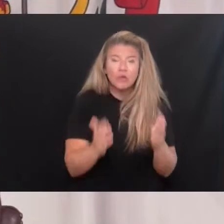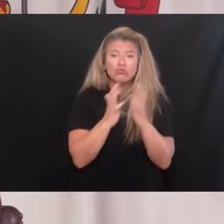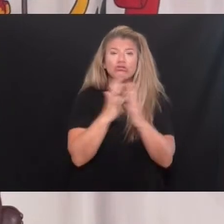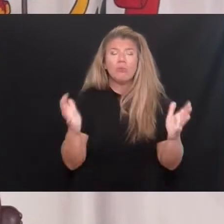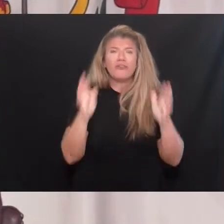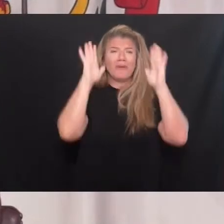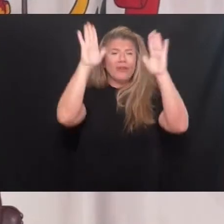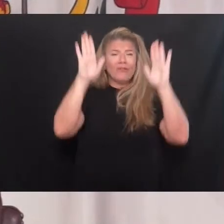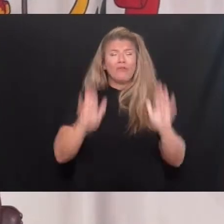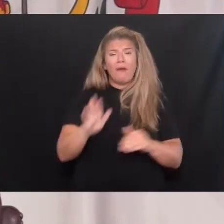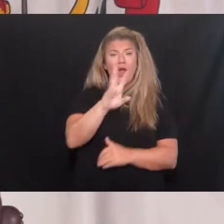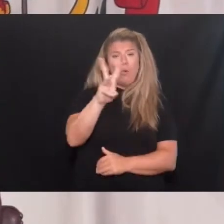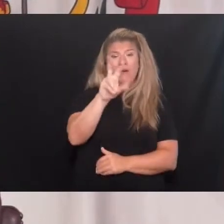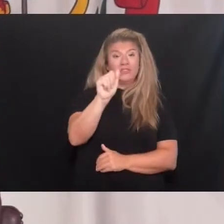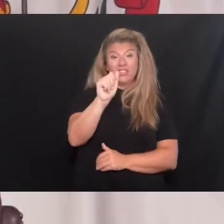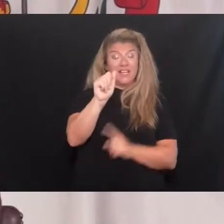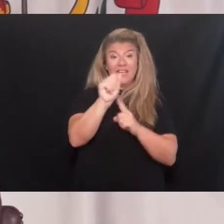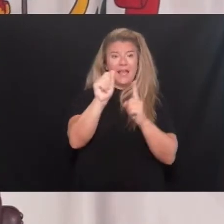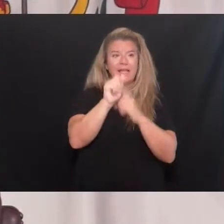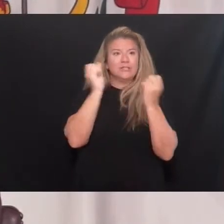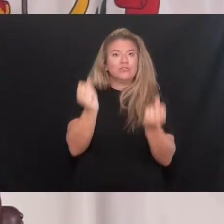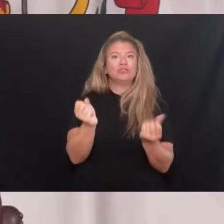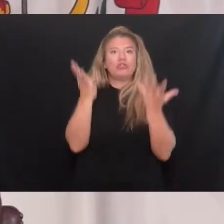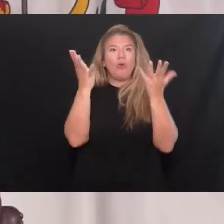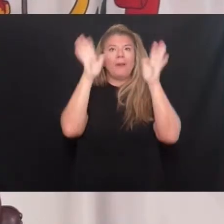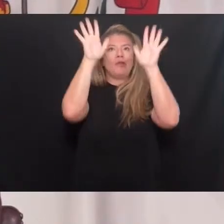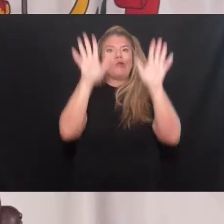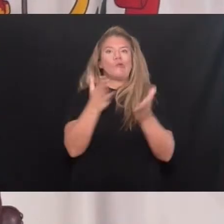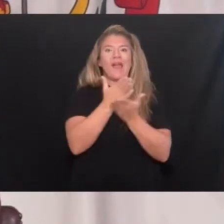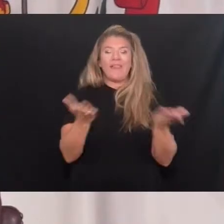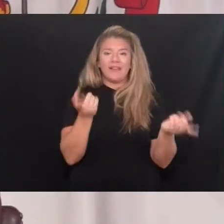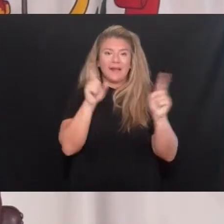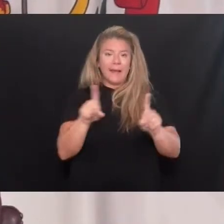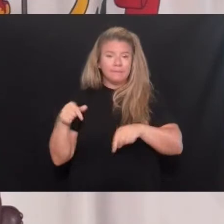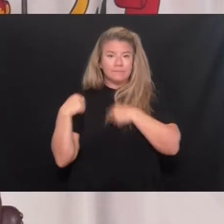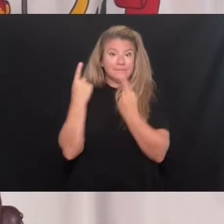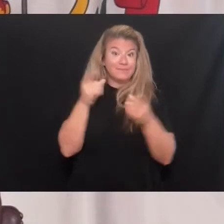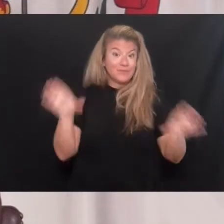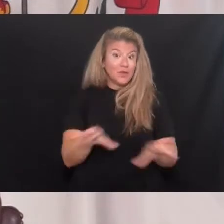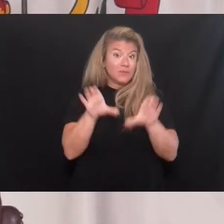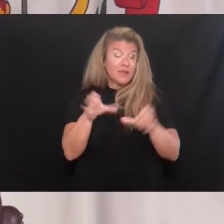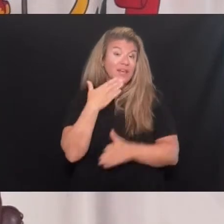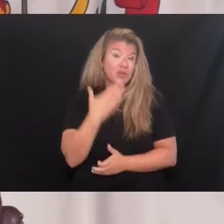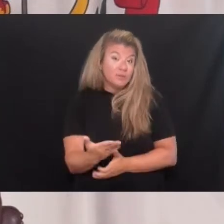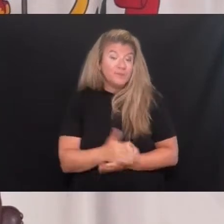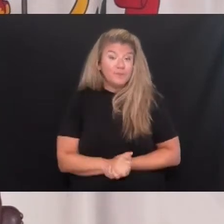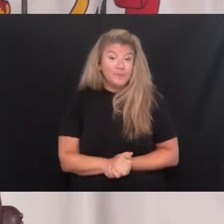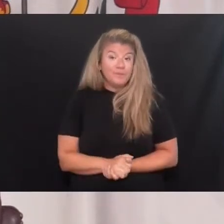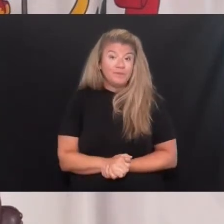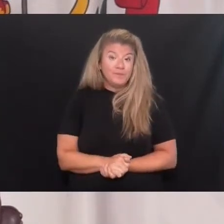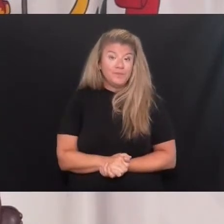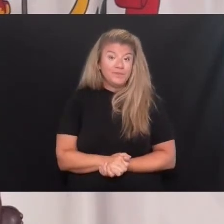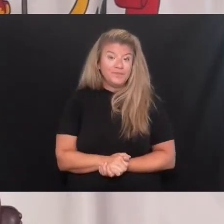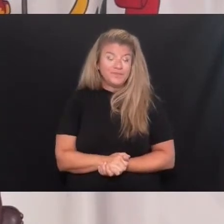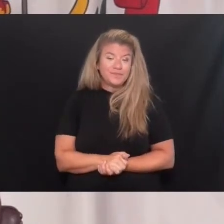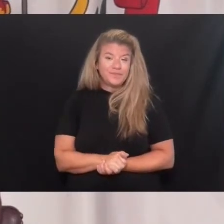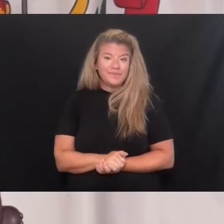West Virginian and all the great stuff that you and your family have done forever. Thank you.